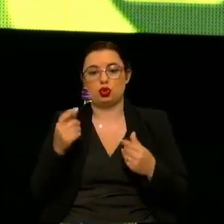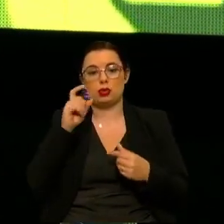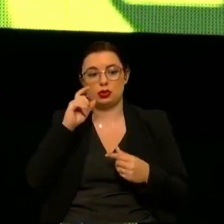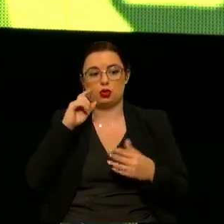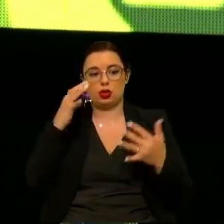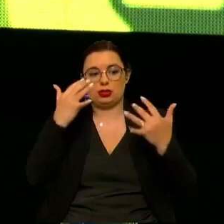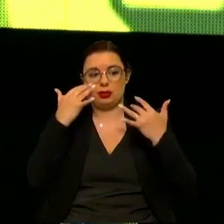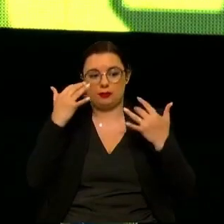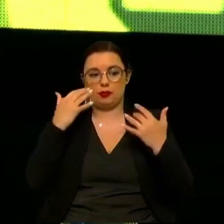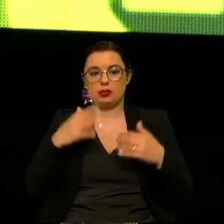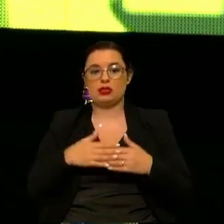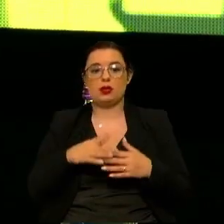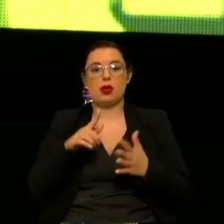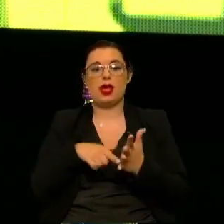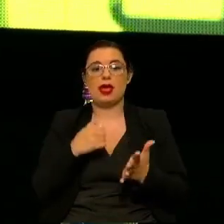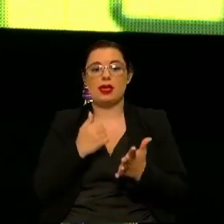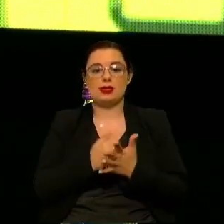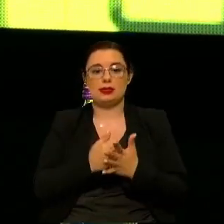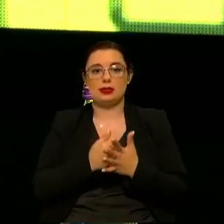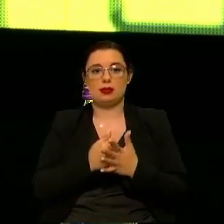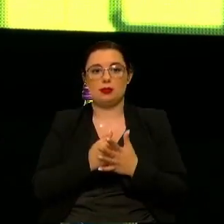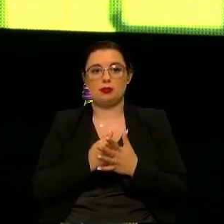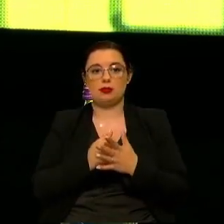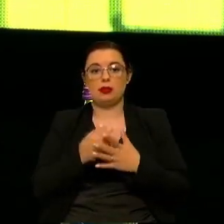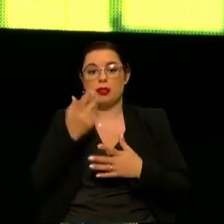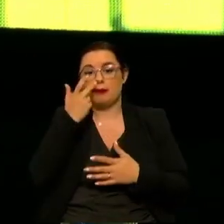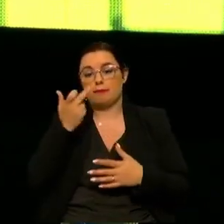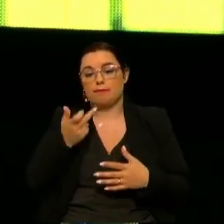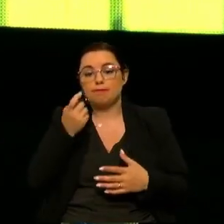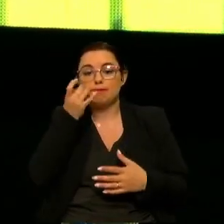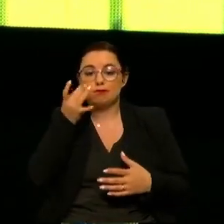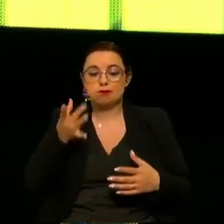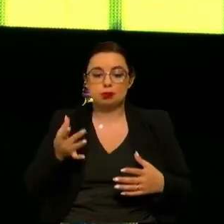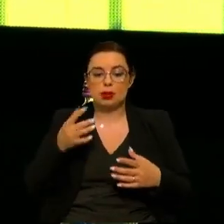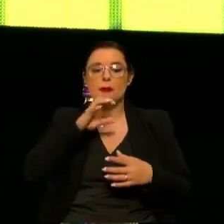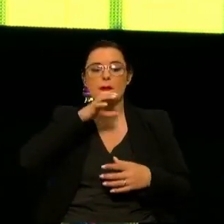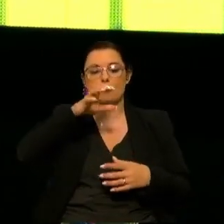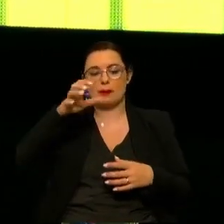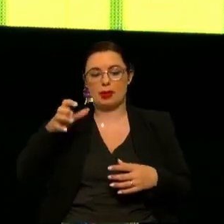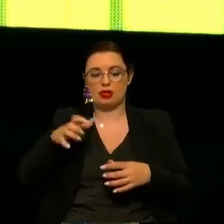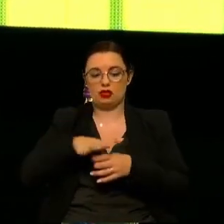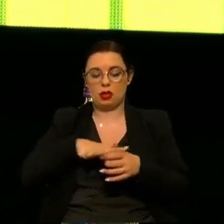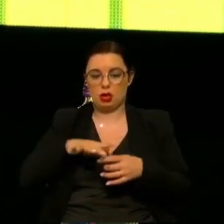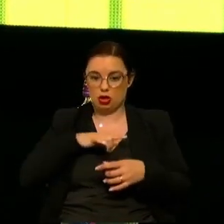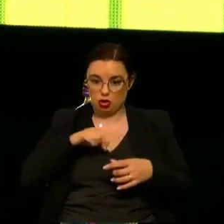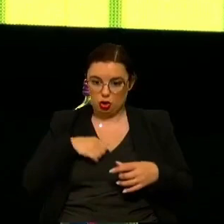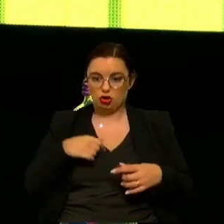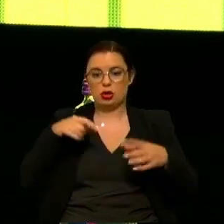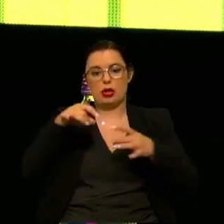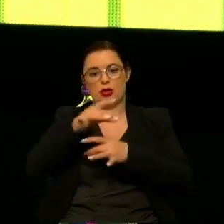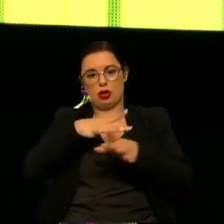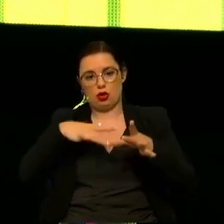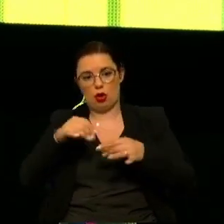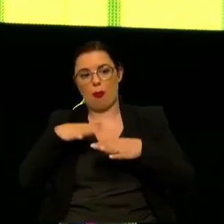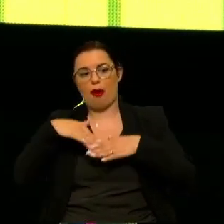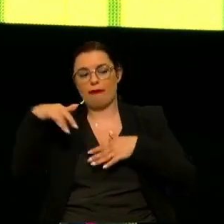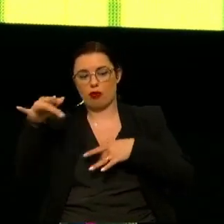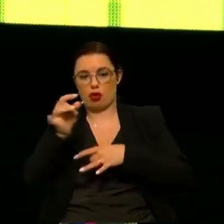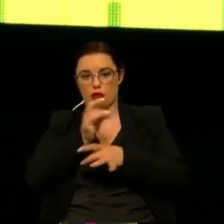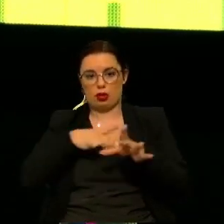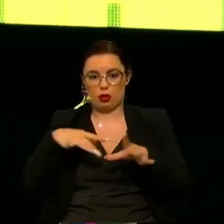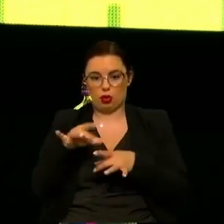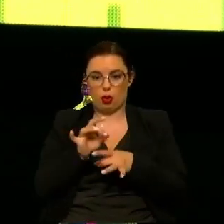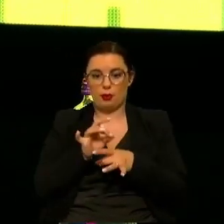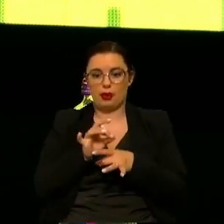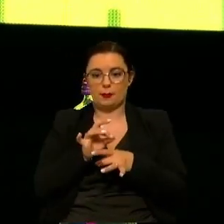cycle in terms of solution for information security. It's always a vulnerability. Countries with our side